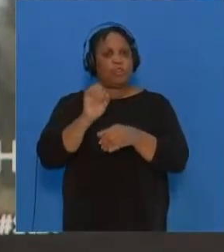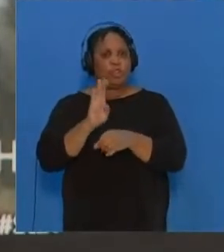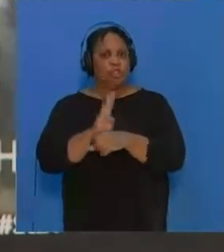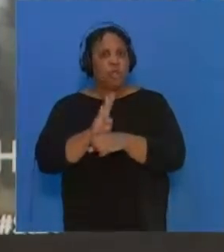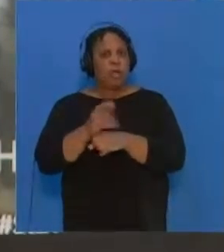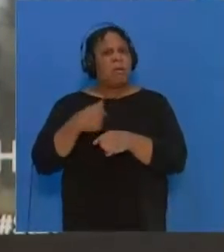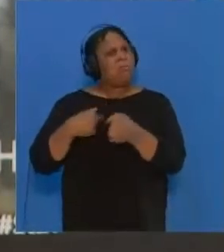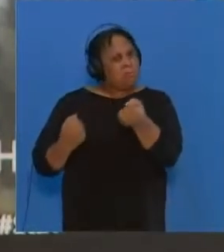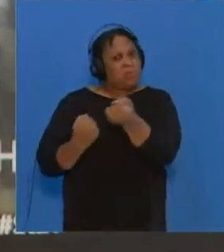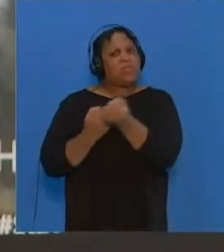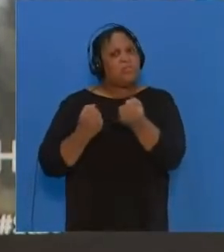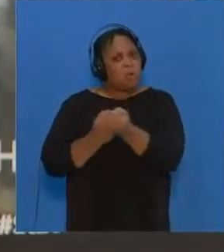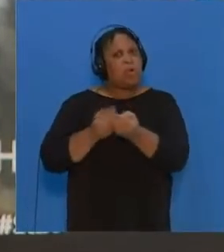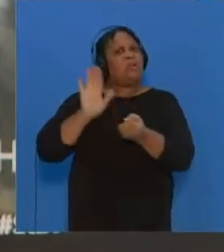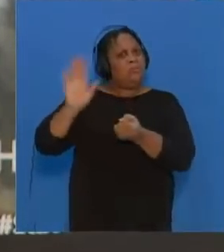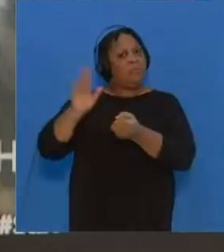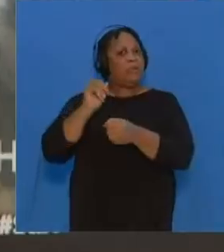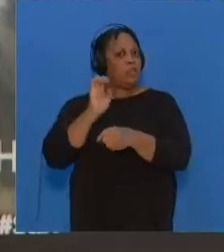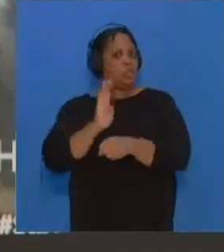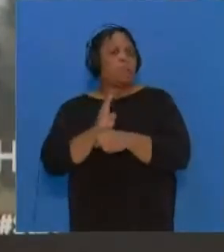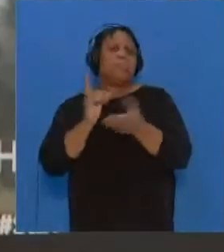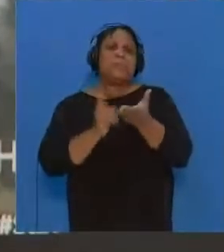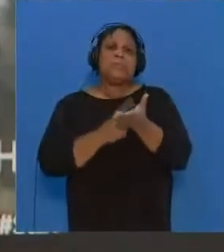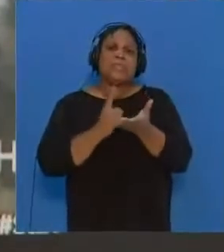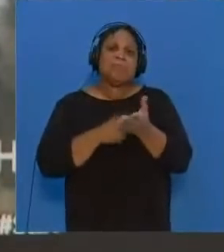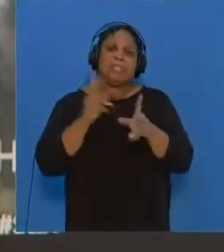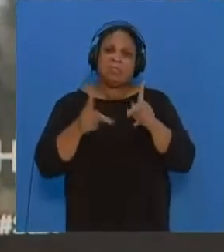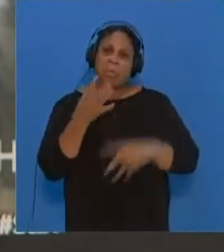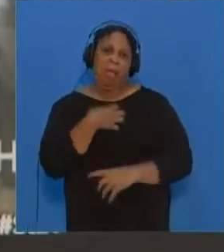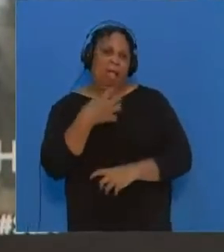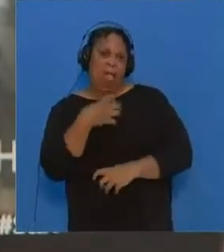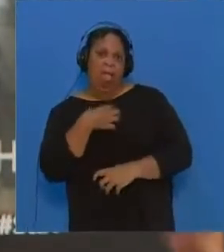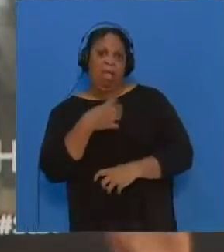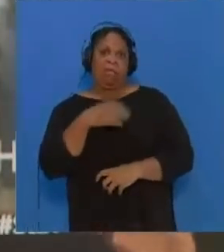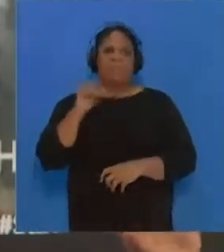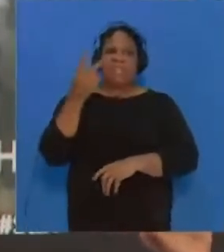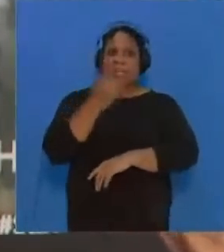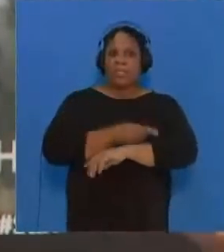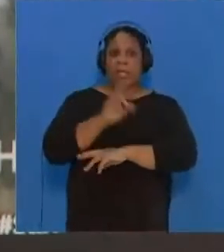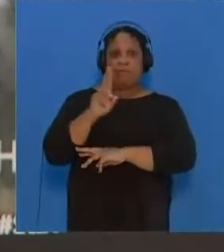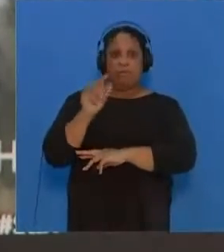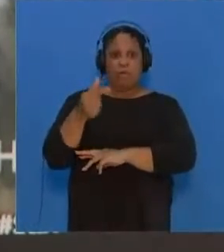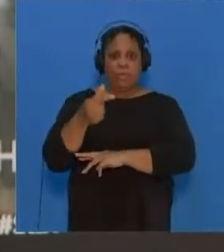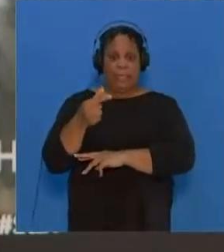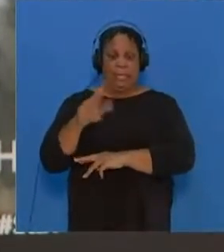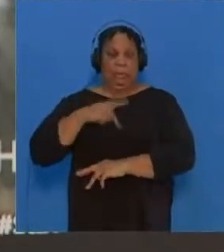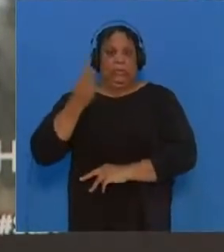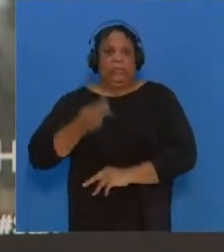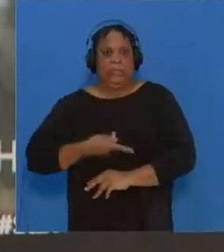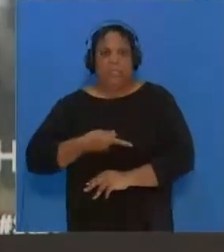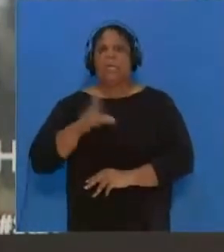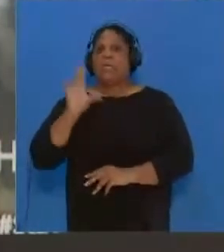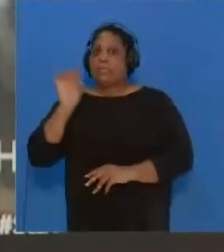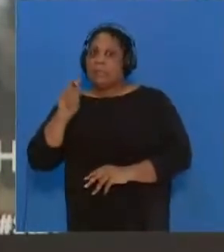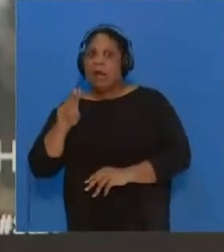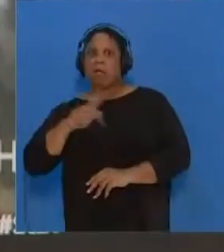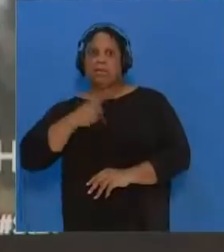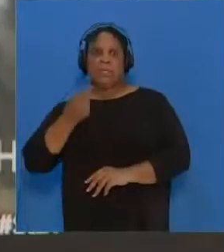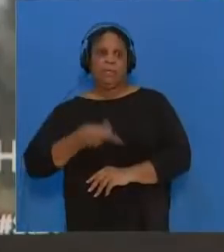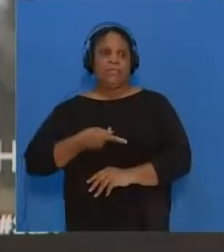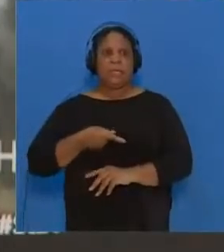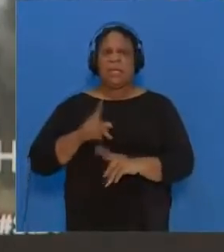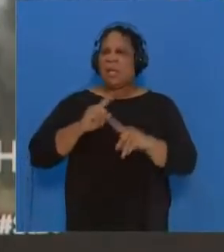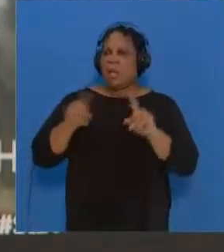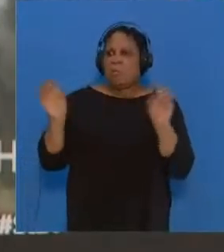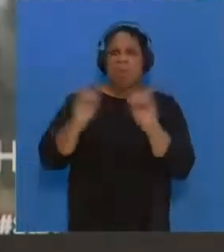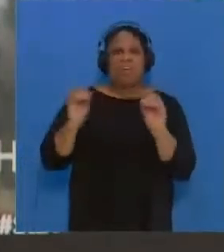to support her for doing her job. Sometimes persons will complain. The other day, the Royal Gazette was getting upset. The other day, Don Burns was getting upset. But no I other